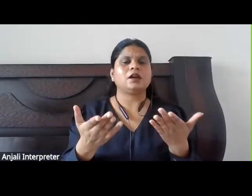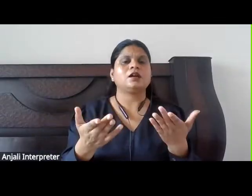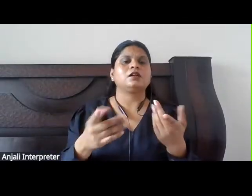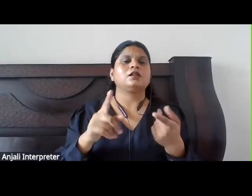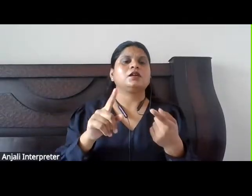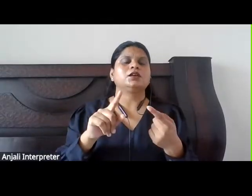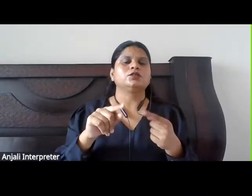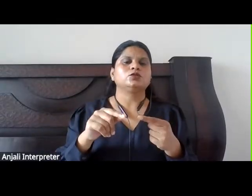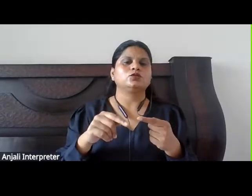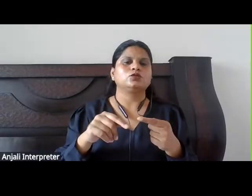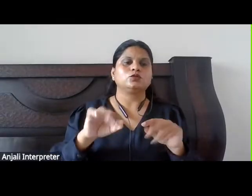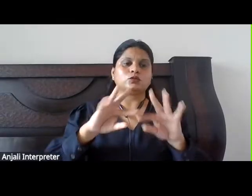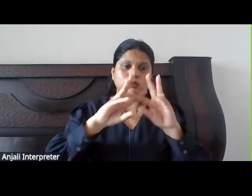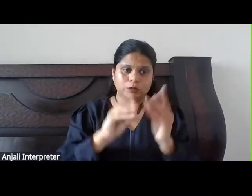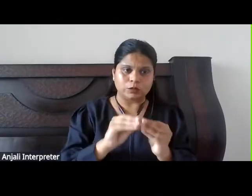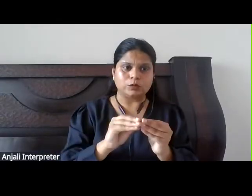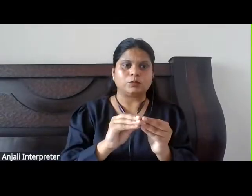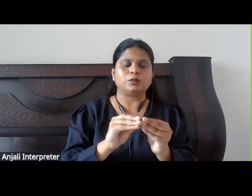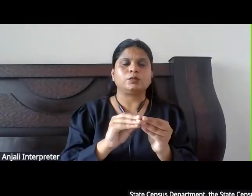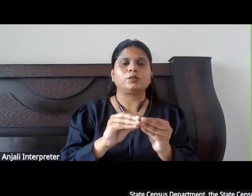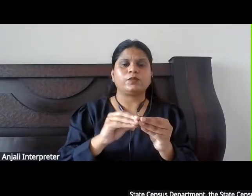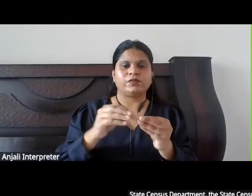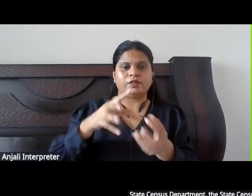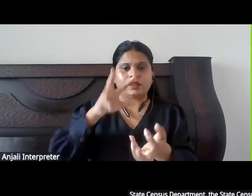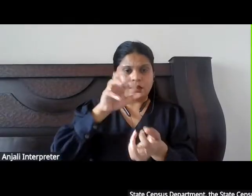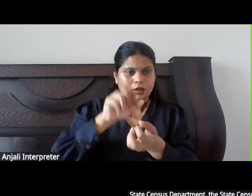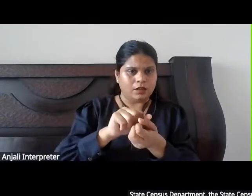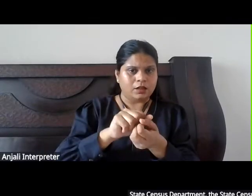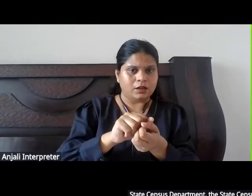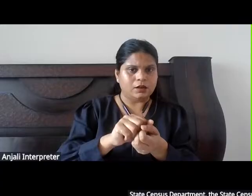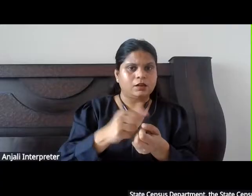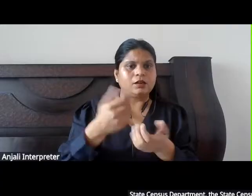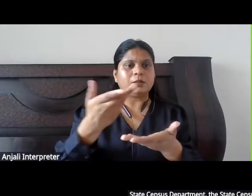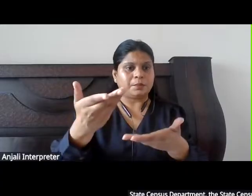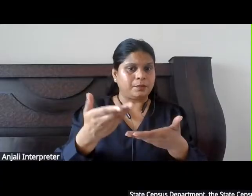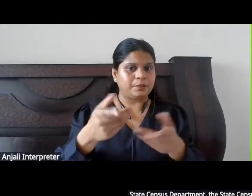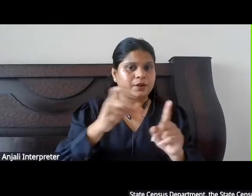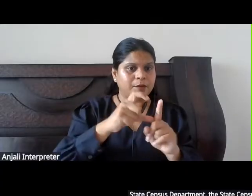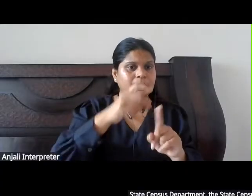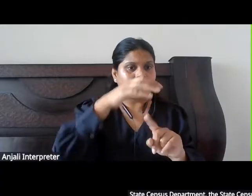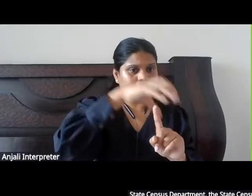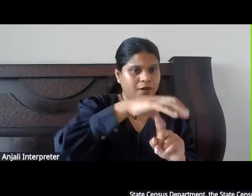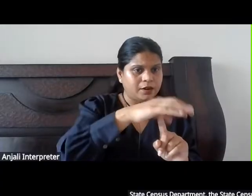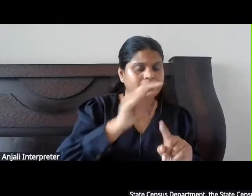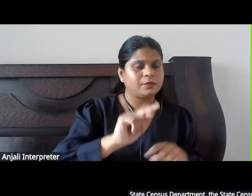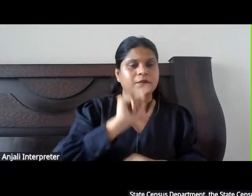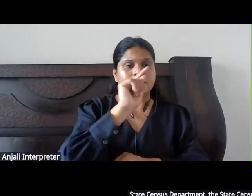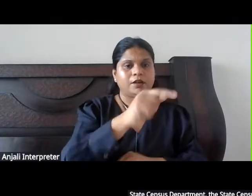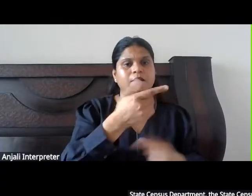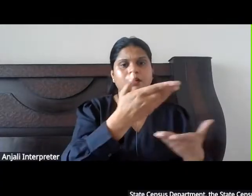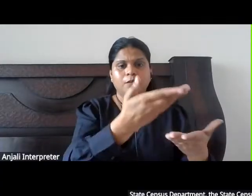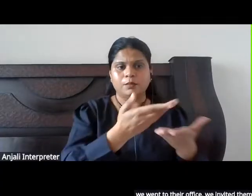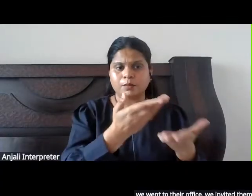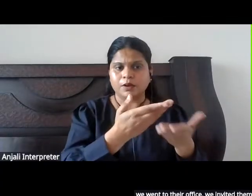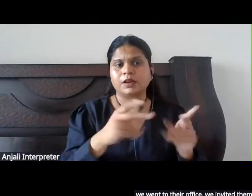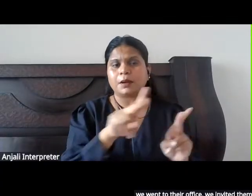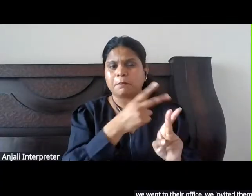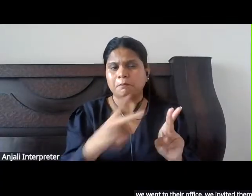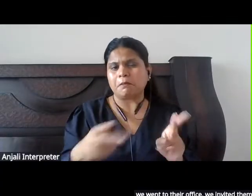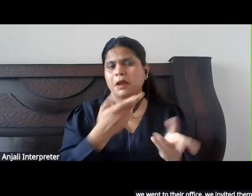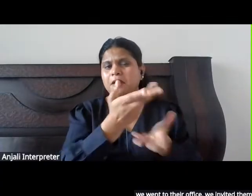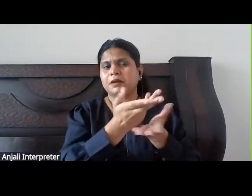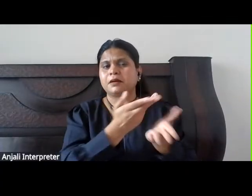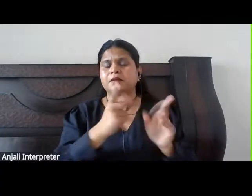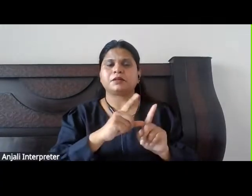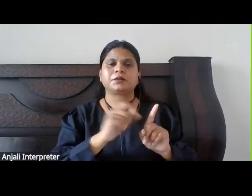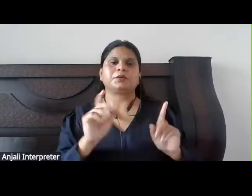all worked closely. We went to their office, we invited them to our organizations, we had multiple discussions, and as part